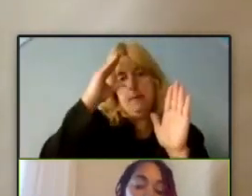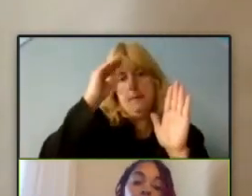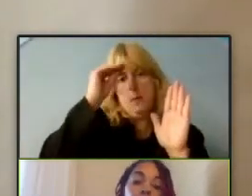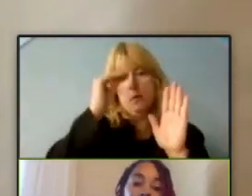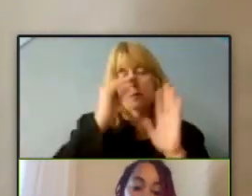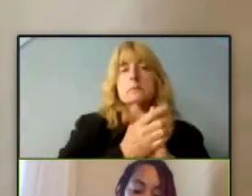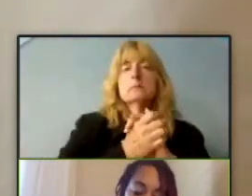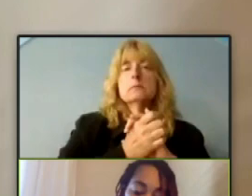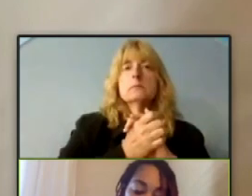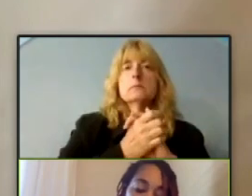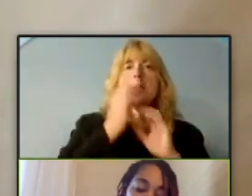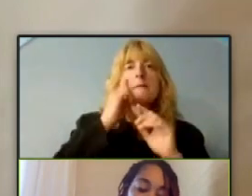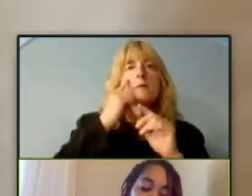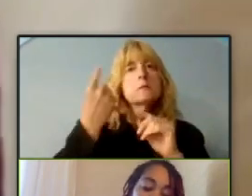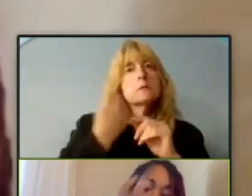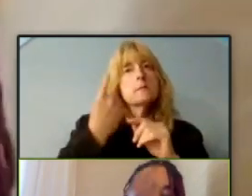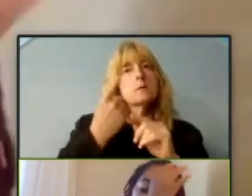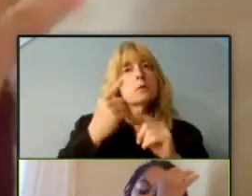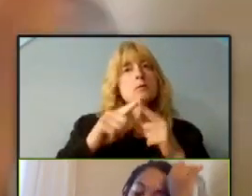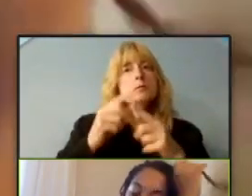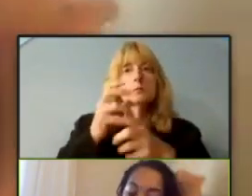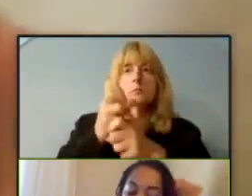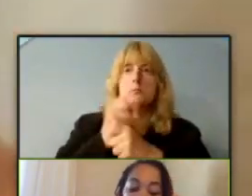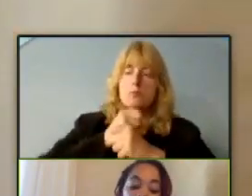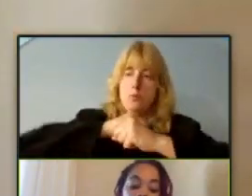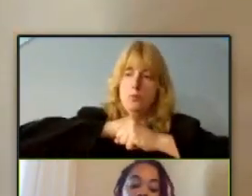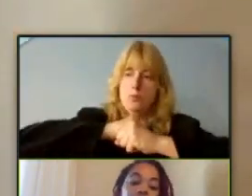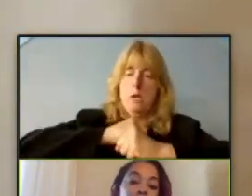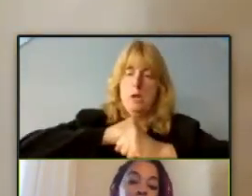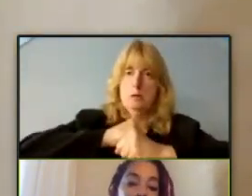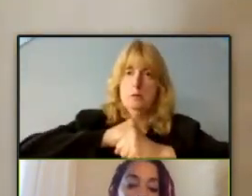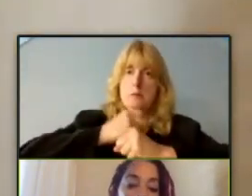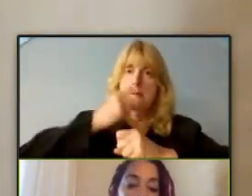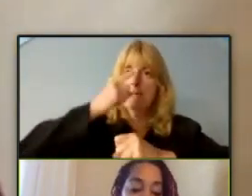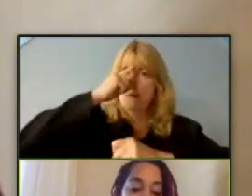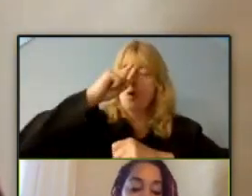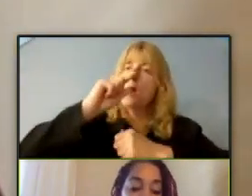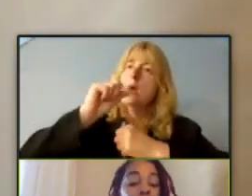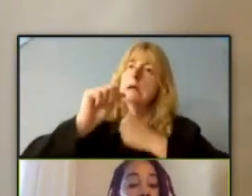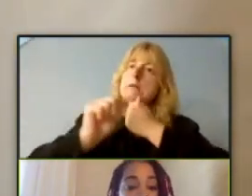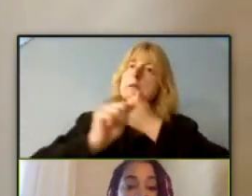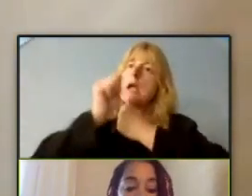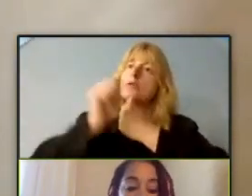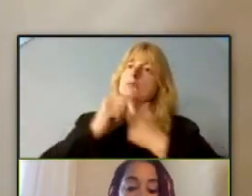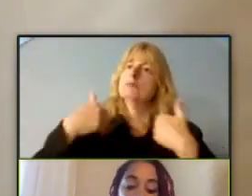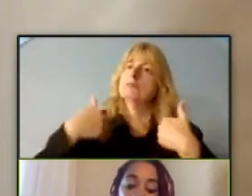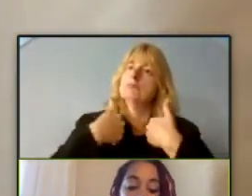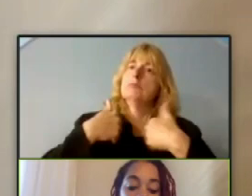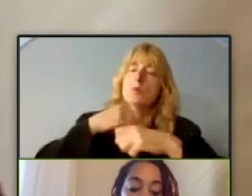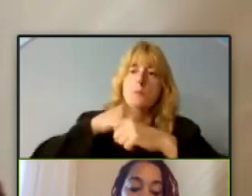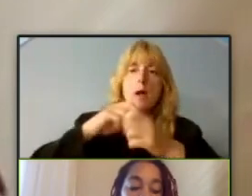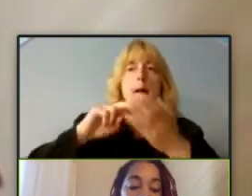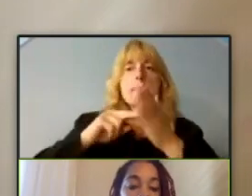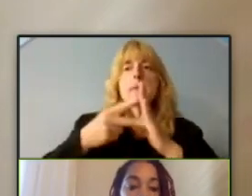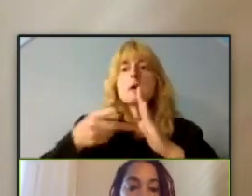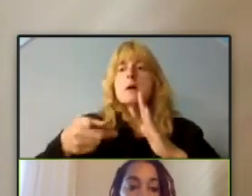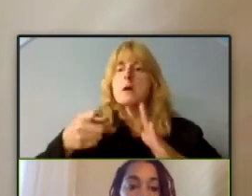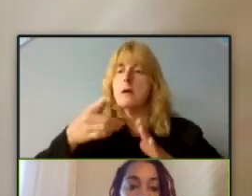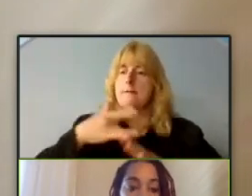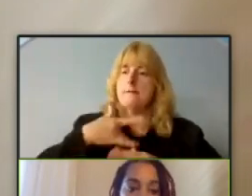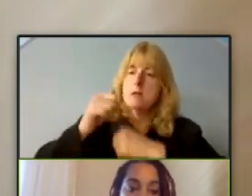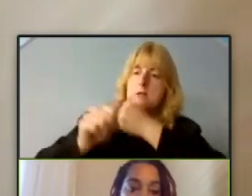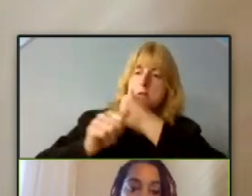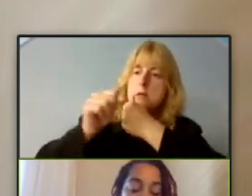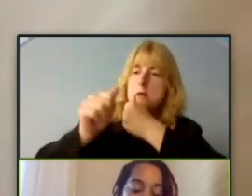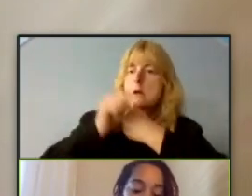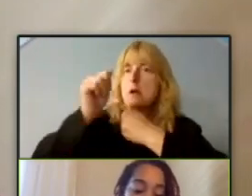In order for something to receive protection under the Endangered Species Protection Act, it must be endangered or threatened by at least one